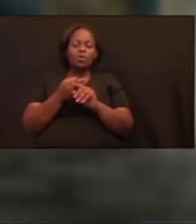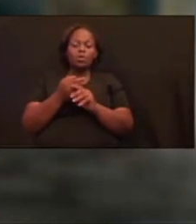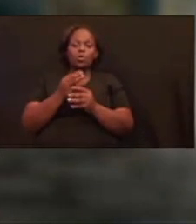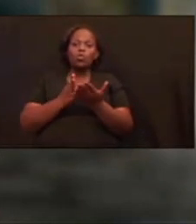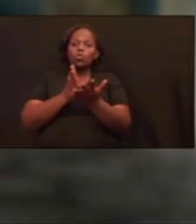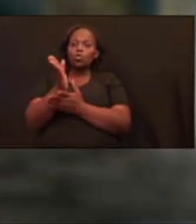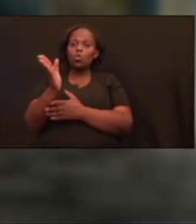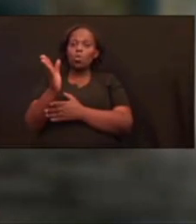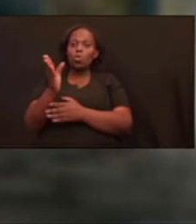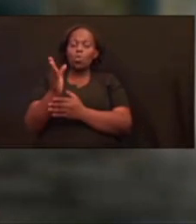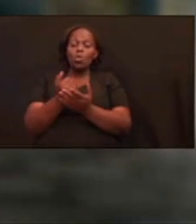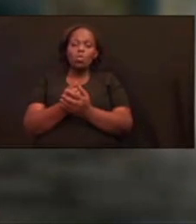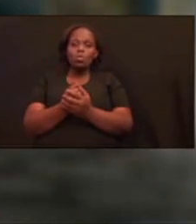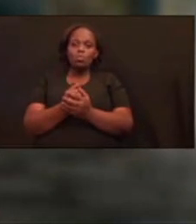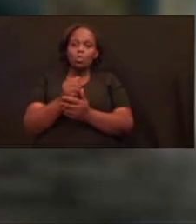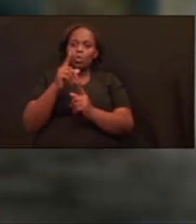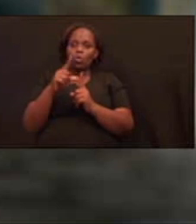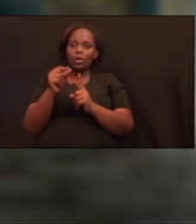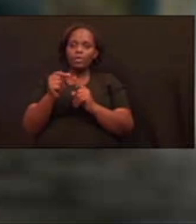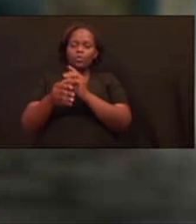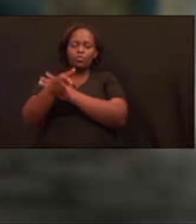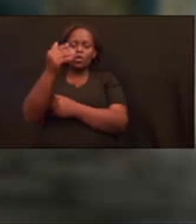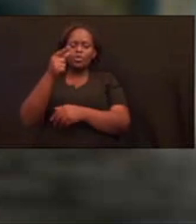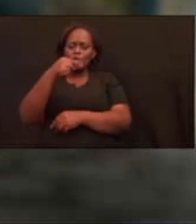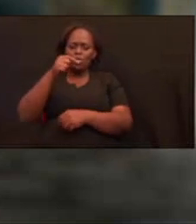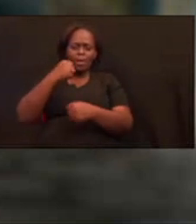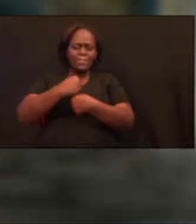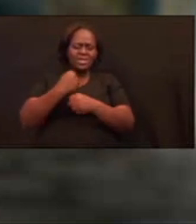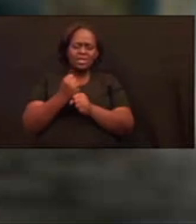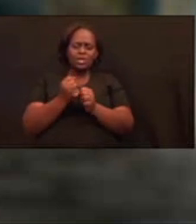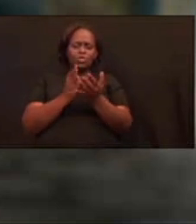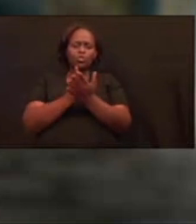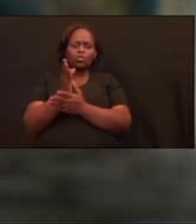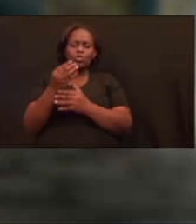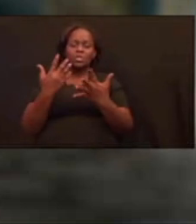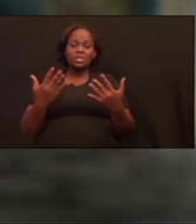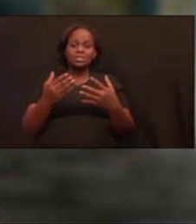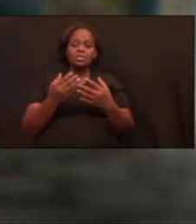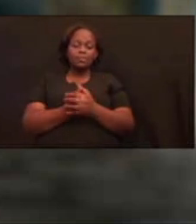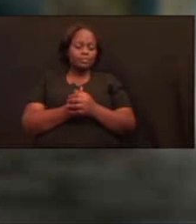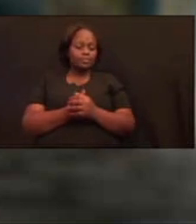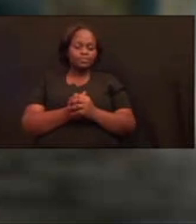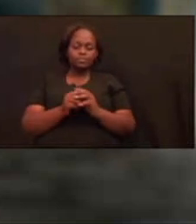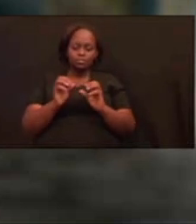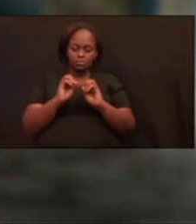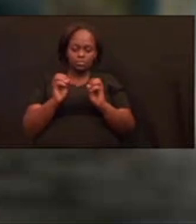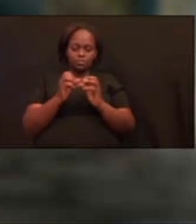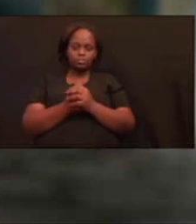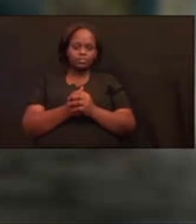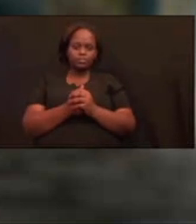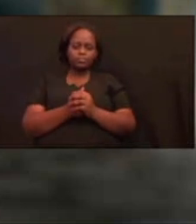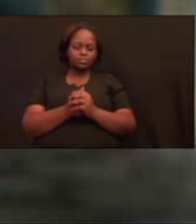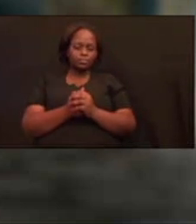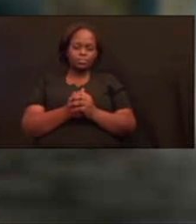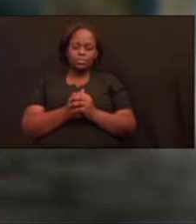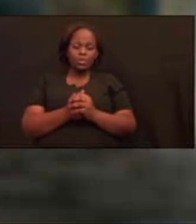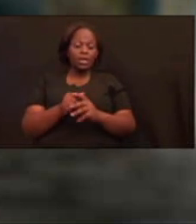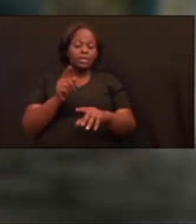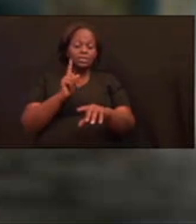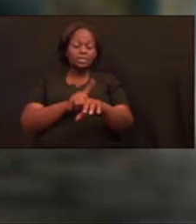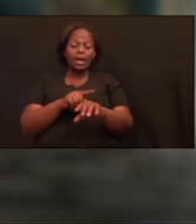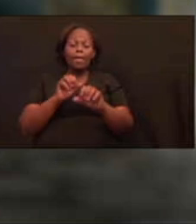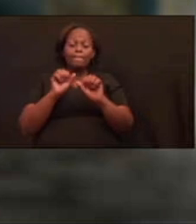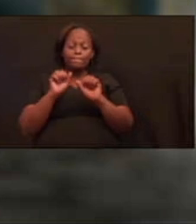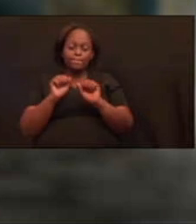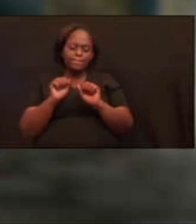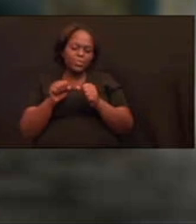are seen were not made of things which do appear. Then he starts to list those elders. Time will fail me to talk